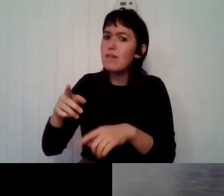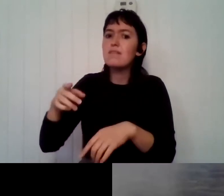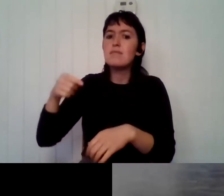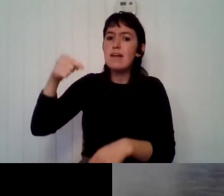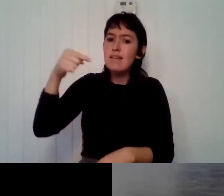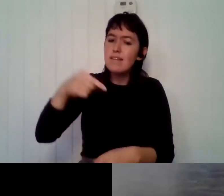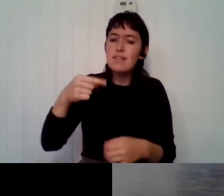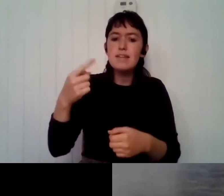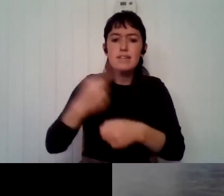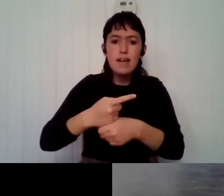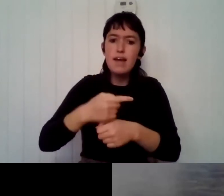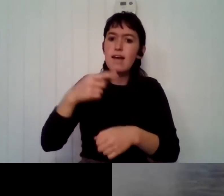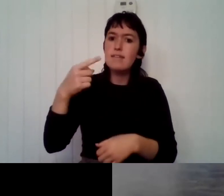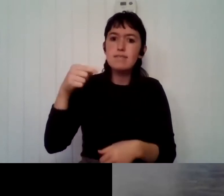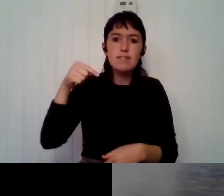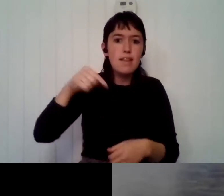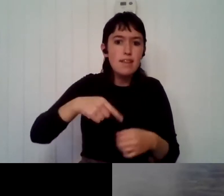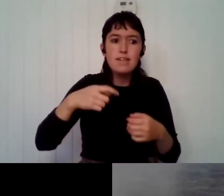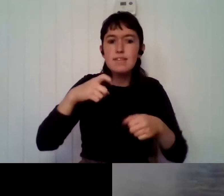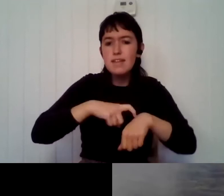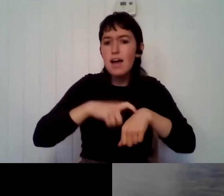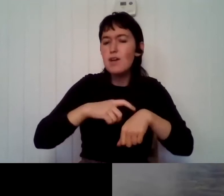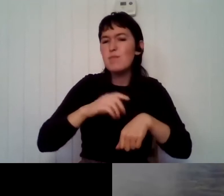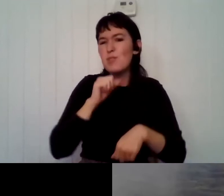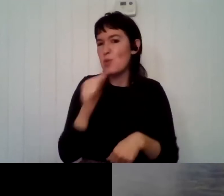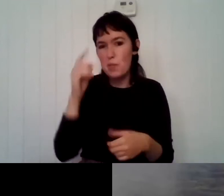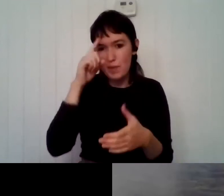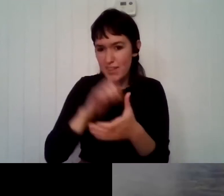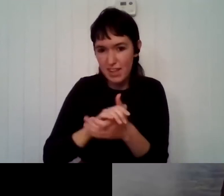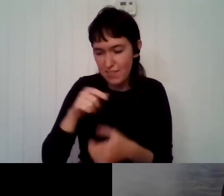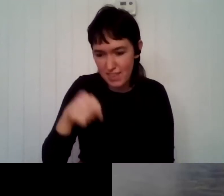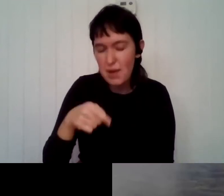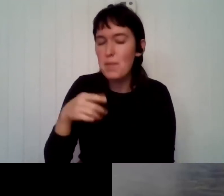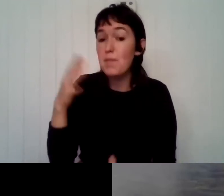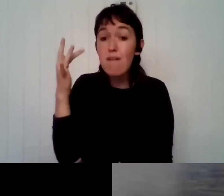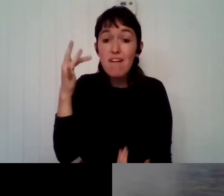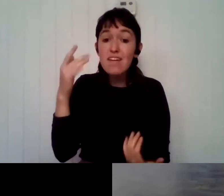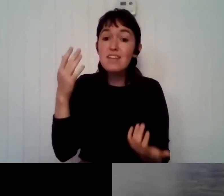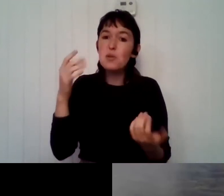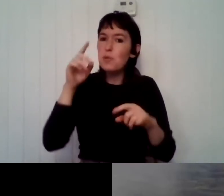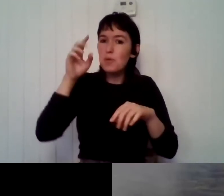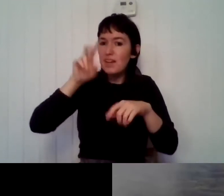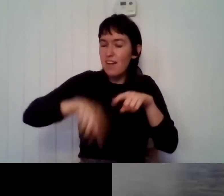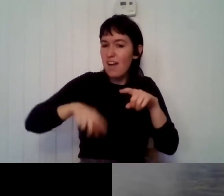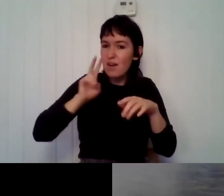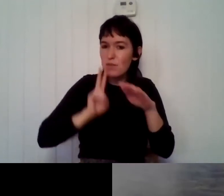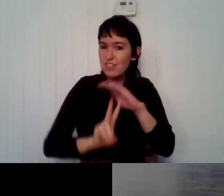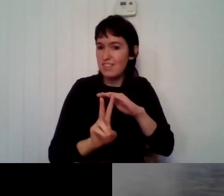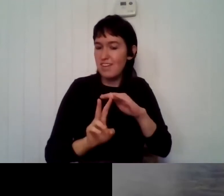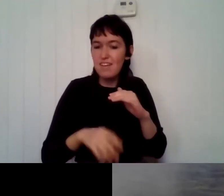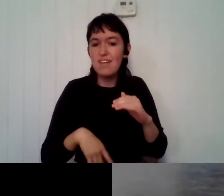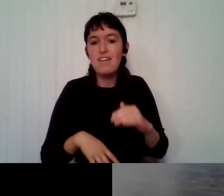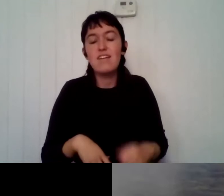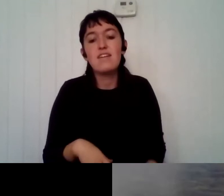can forecast like the weather. So you can say there's a chance that in 2 weeks, because we have seen an increase in earthquakes, for example,